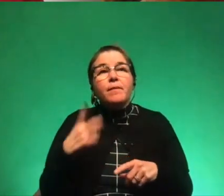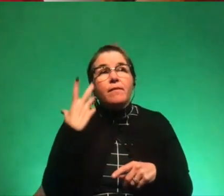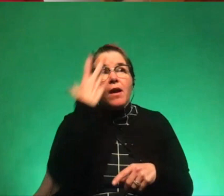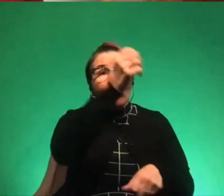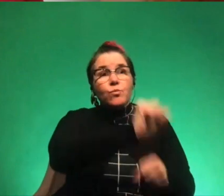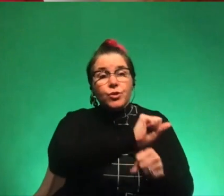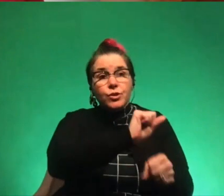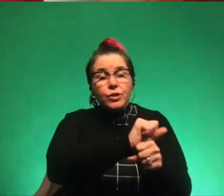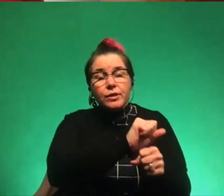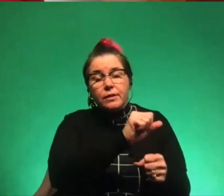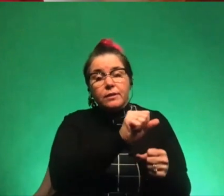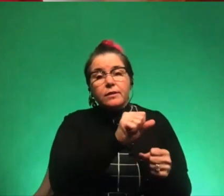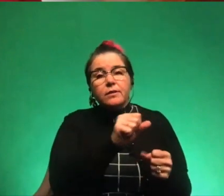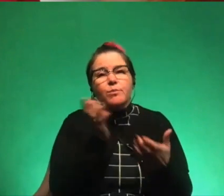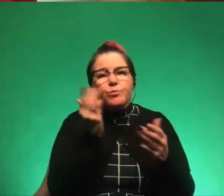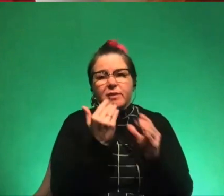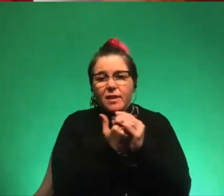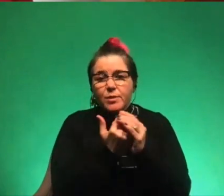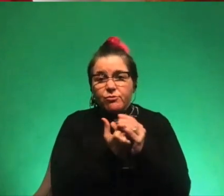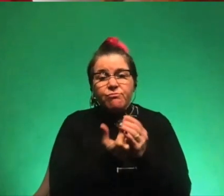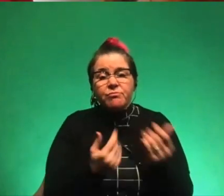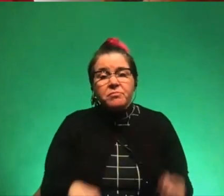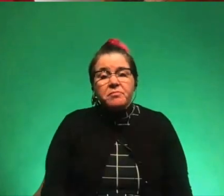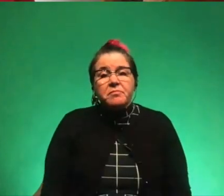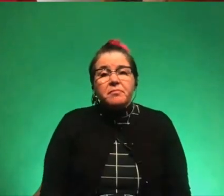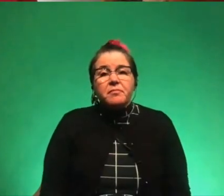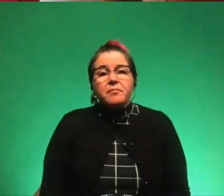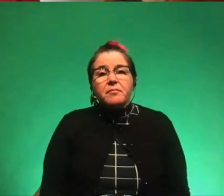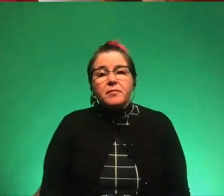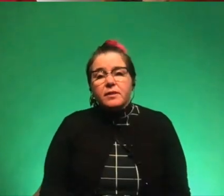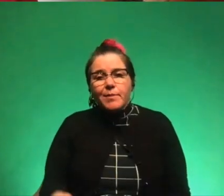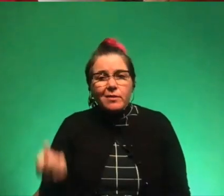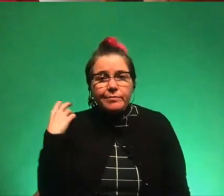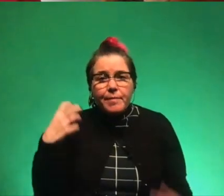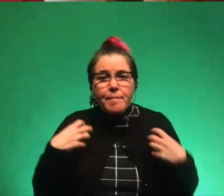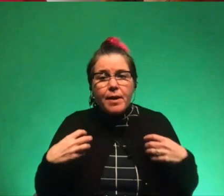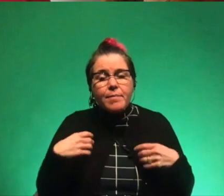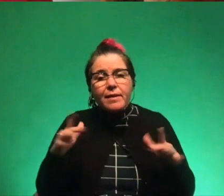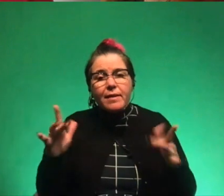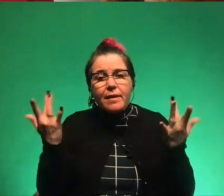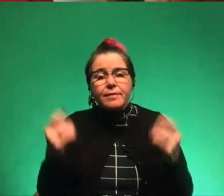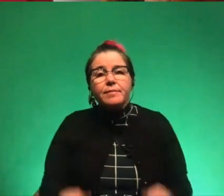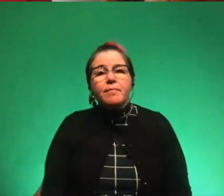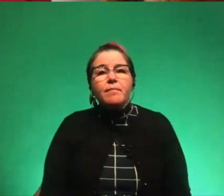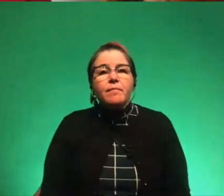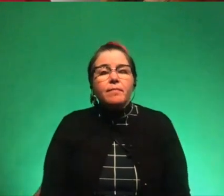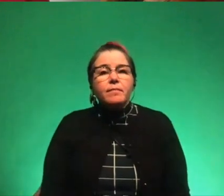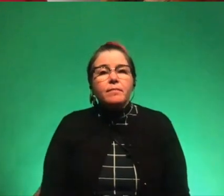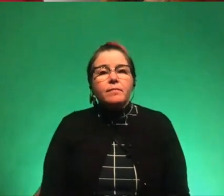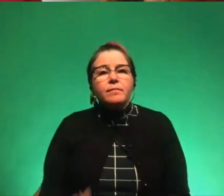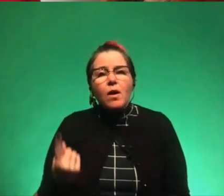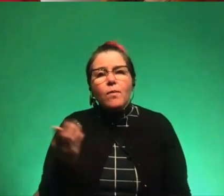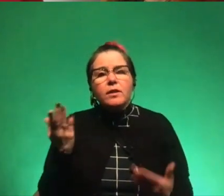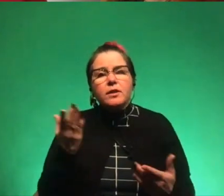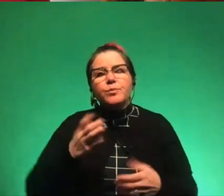Being out away, we just take sandwiches, you know, just something that we can throw in our packs, nice and light. I always take a thermos